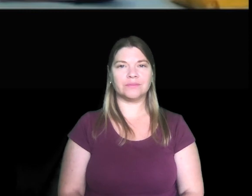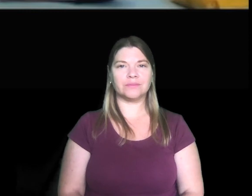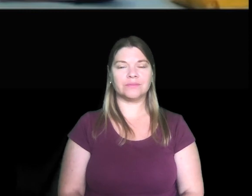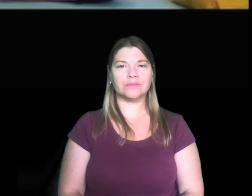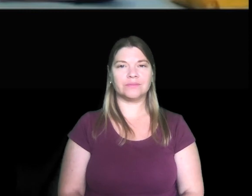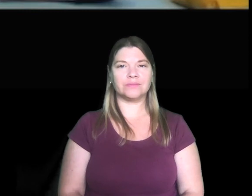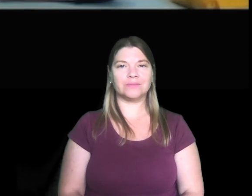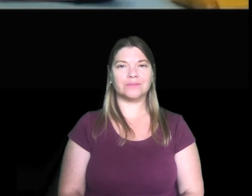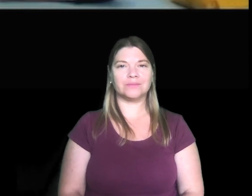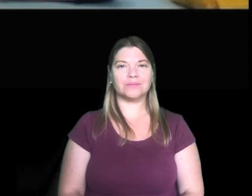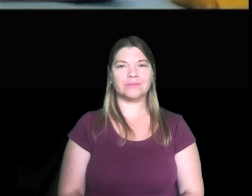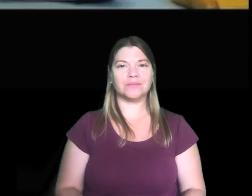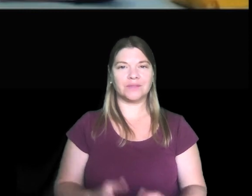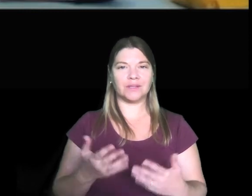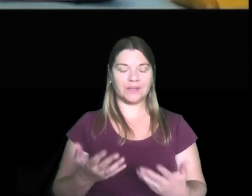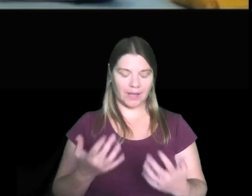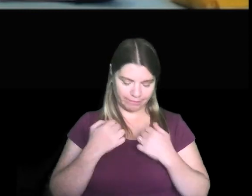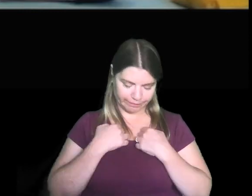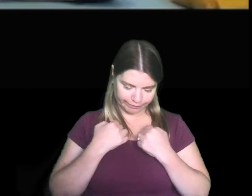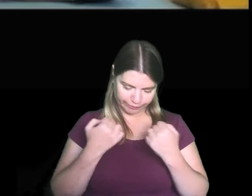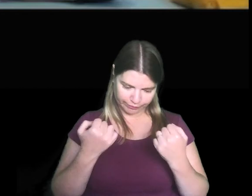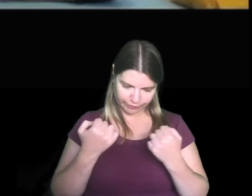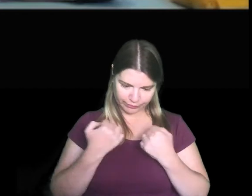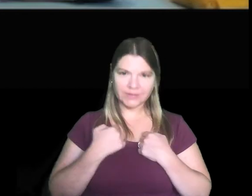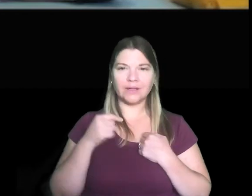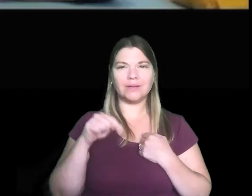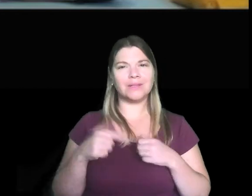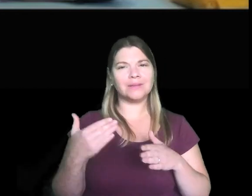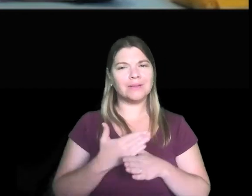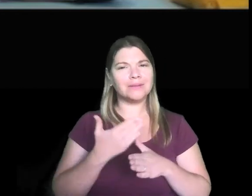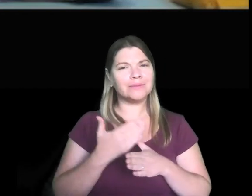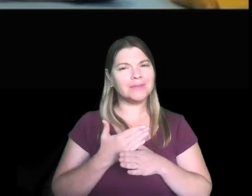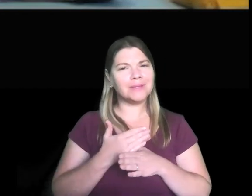Taking a moment to reflect on how this journey has made us feel,